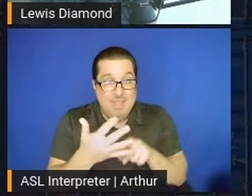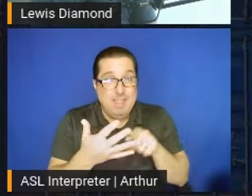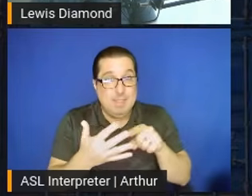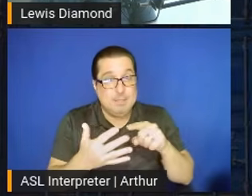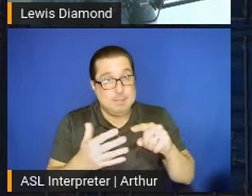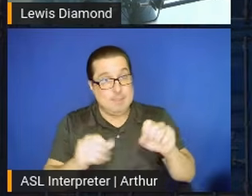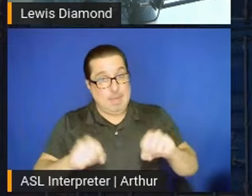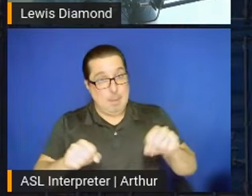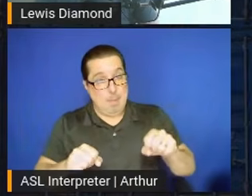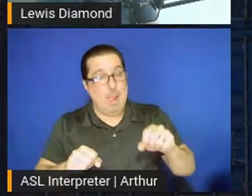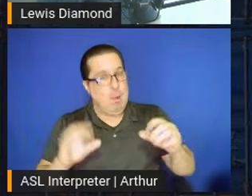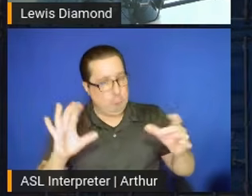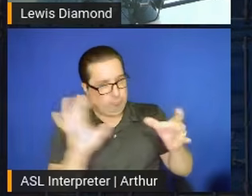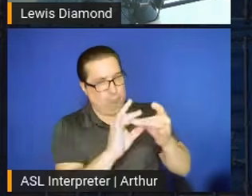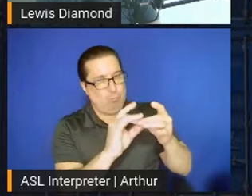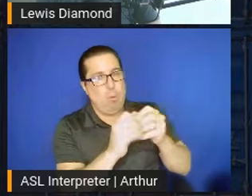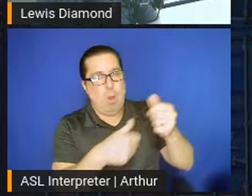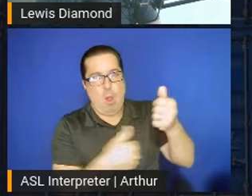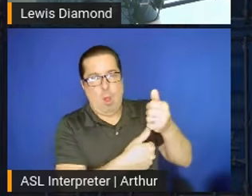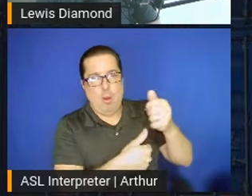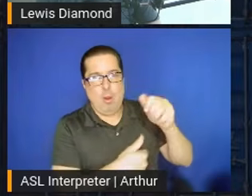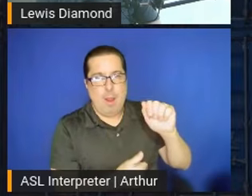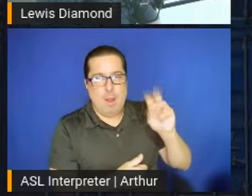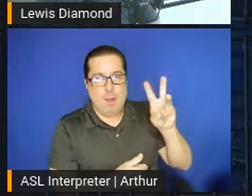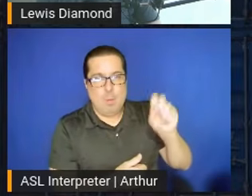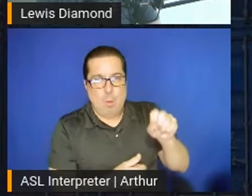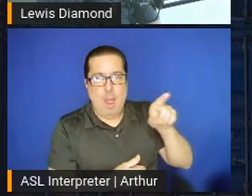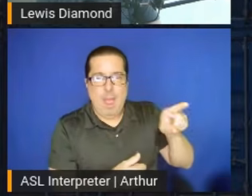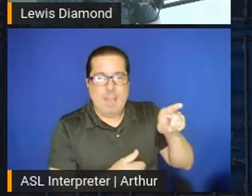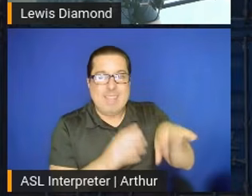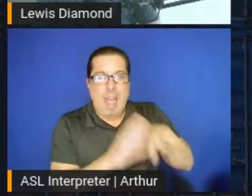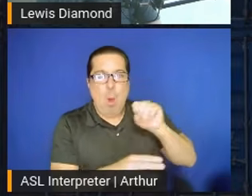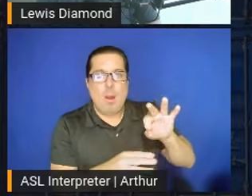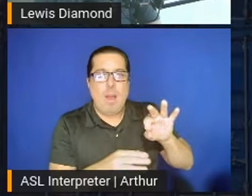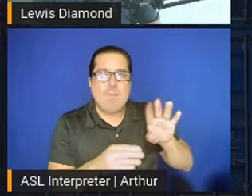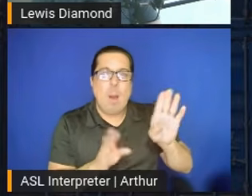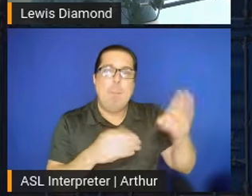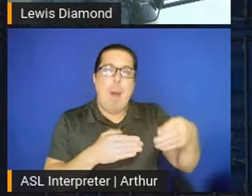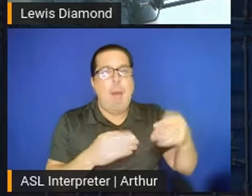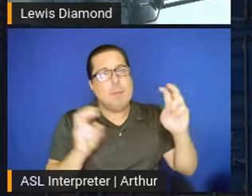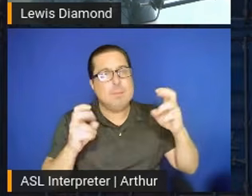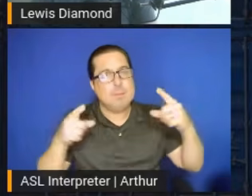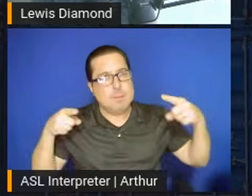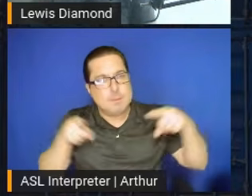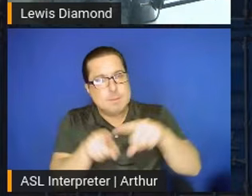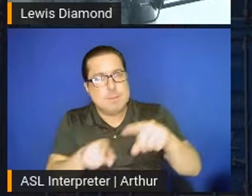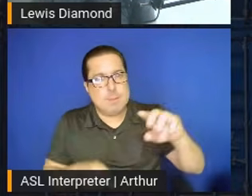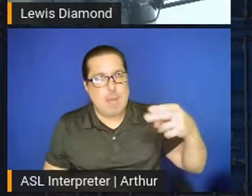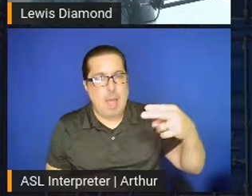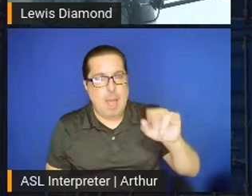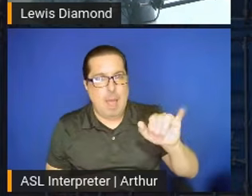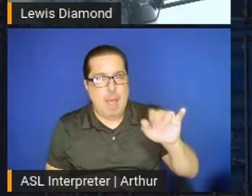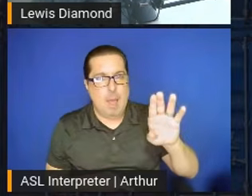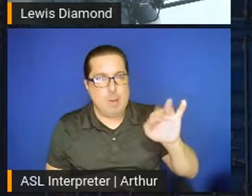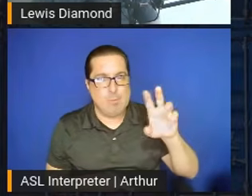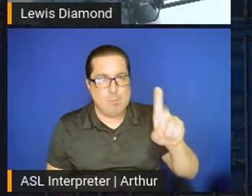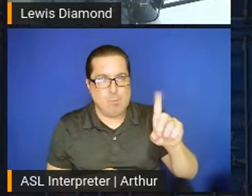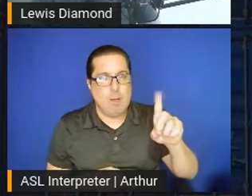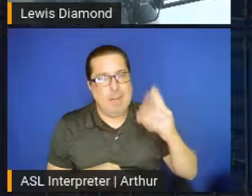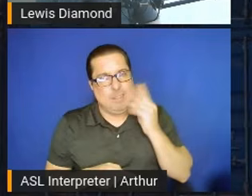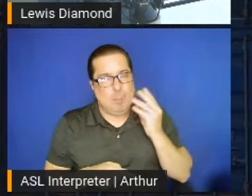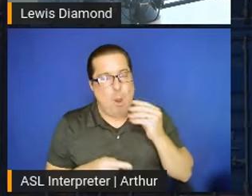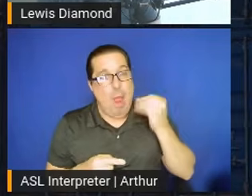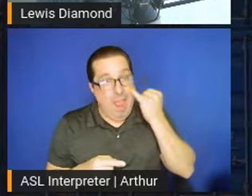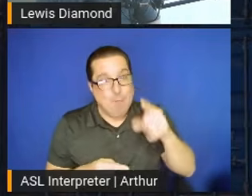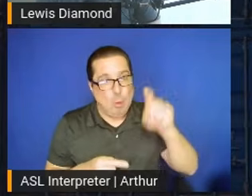AWS, and will give you a out-of-box hybrid experience when you need to use the corresponding AWS services. Now, we